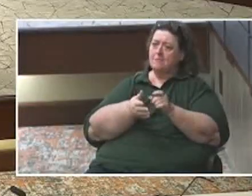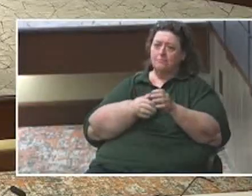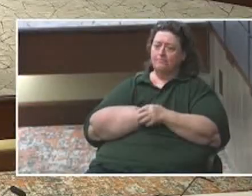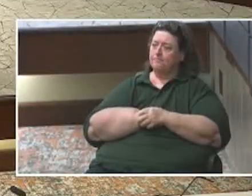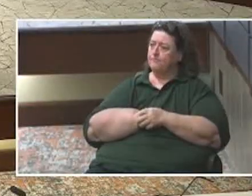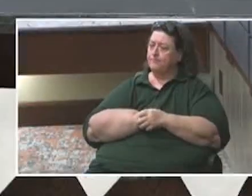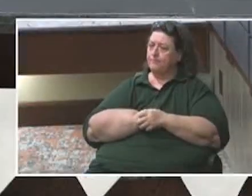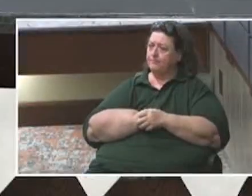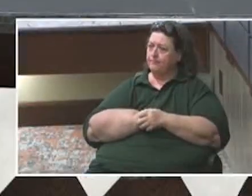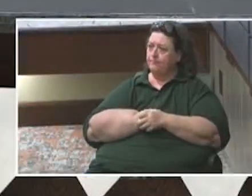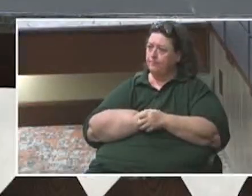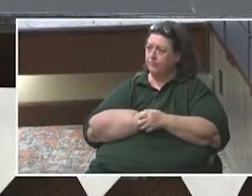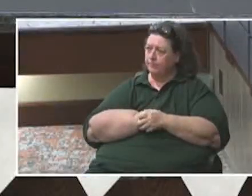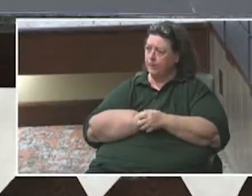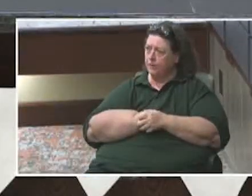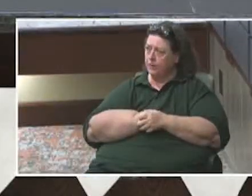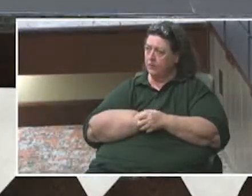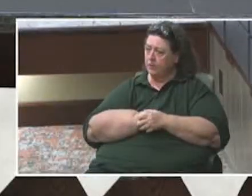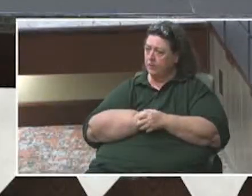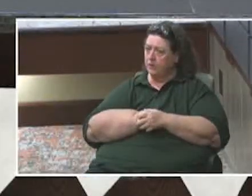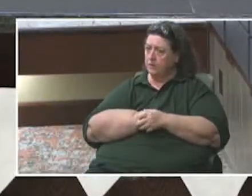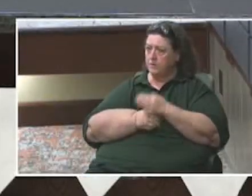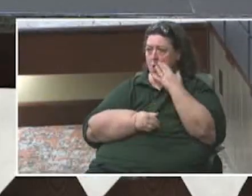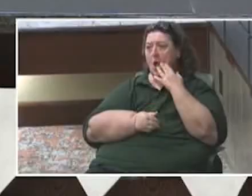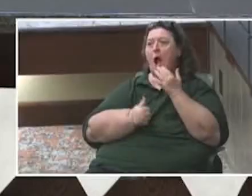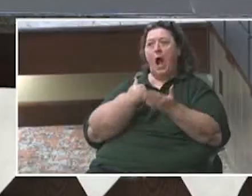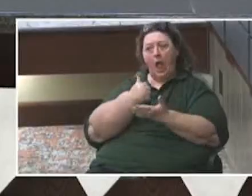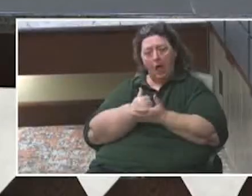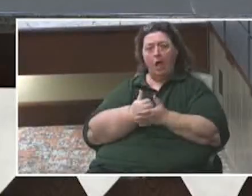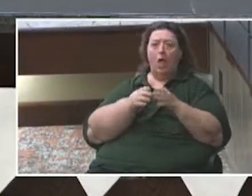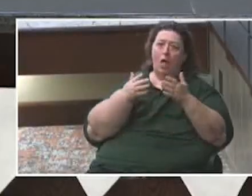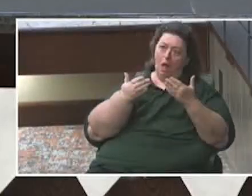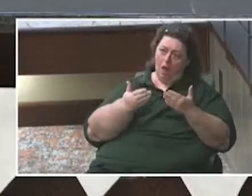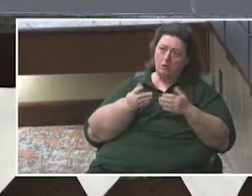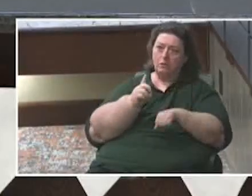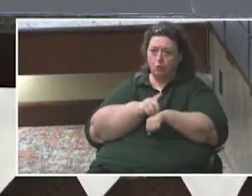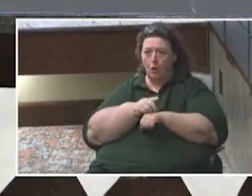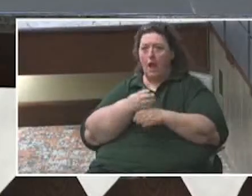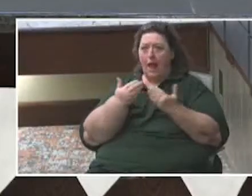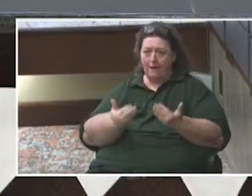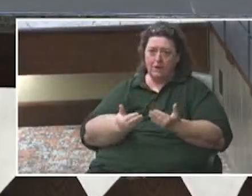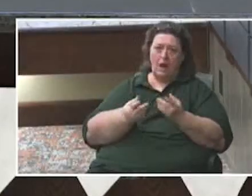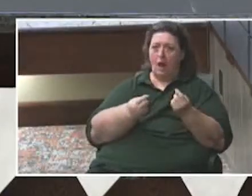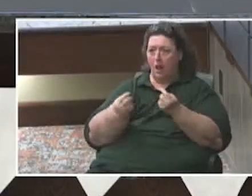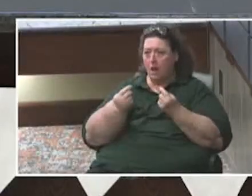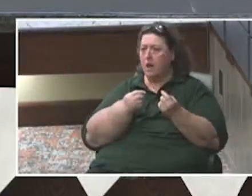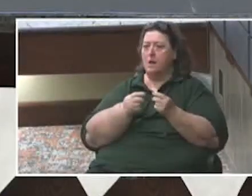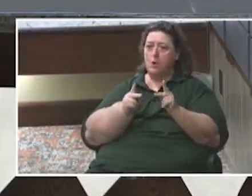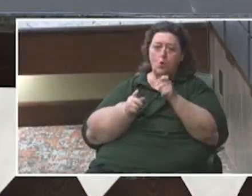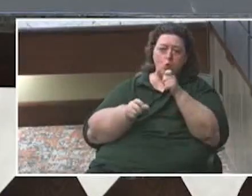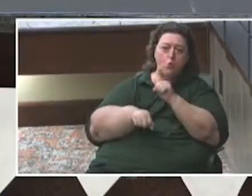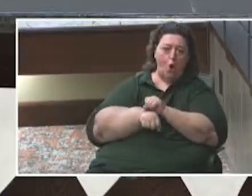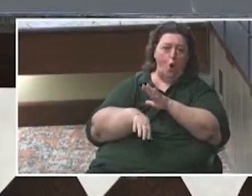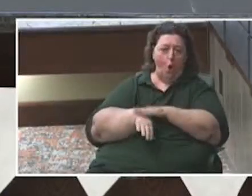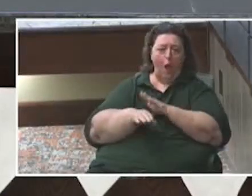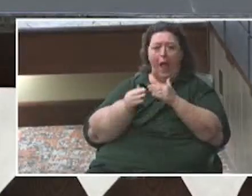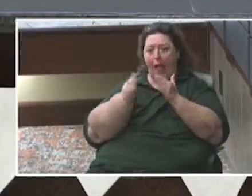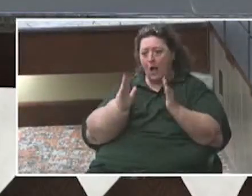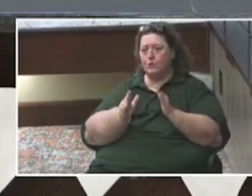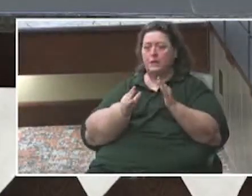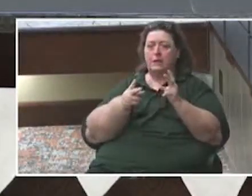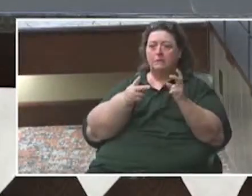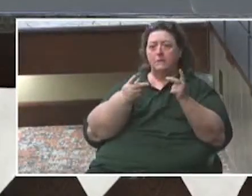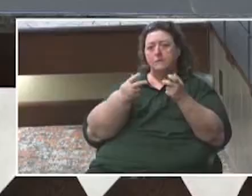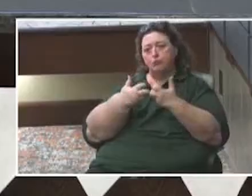super interesting panel. You had a heavyweight group there of people who have been working on the housing issue in Waco for a long time, and they had